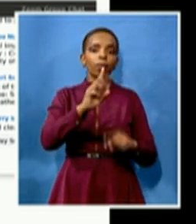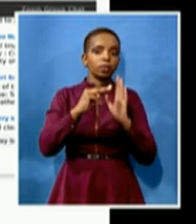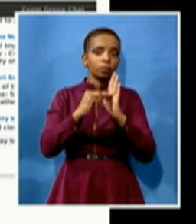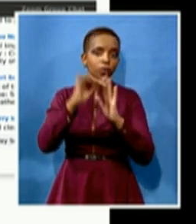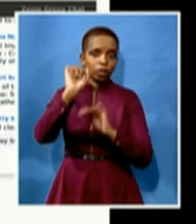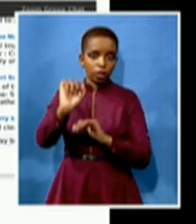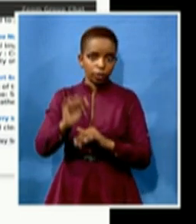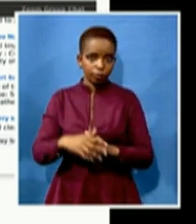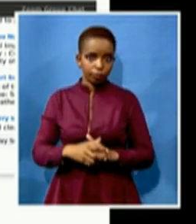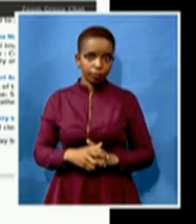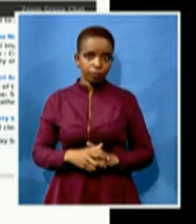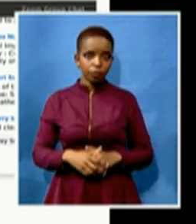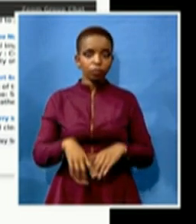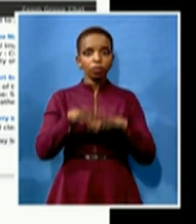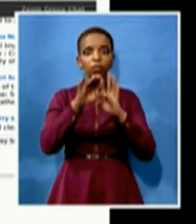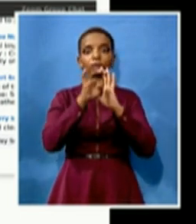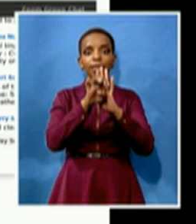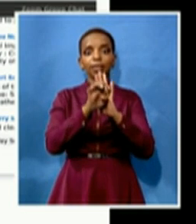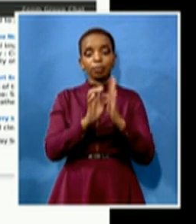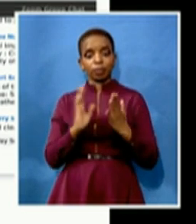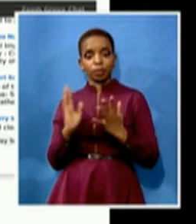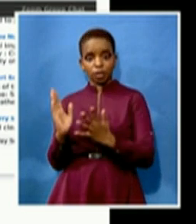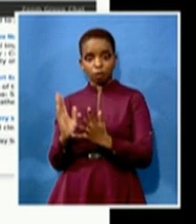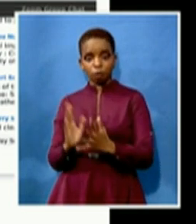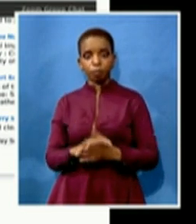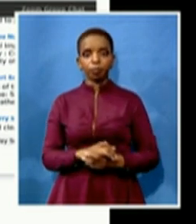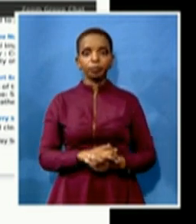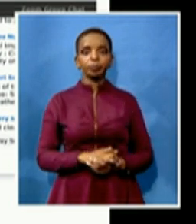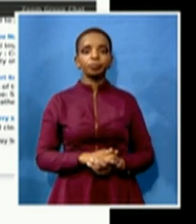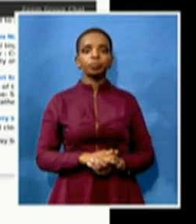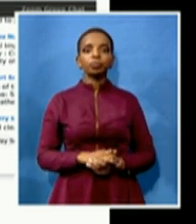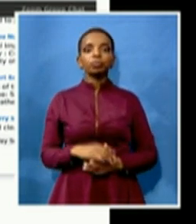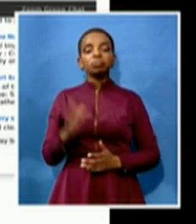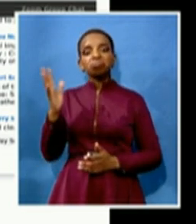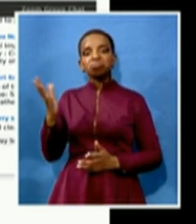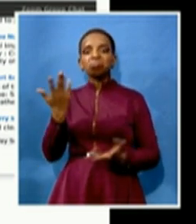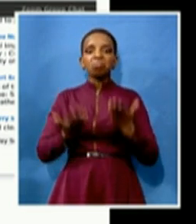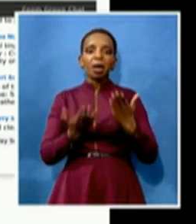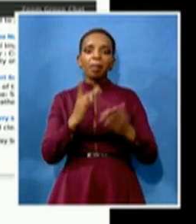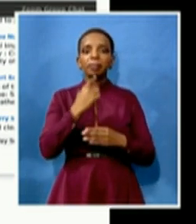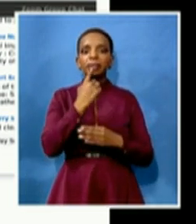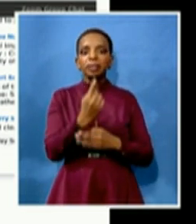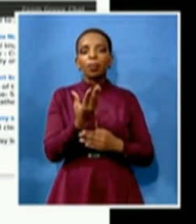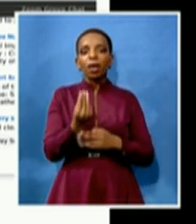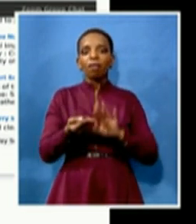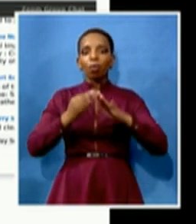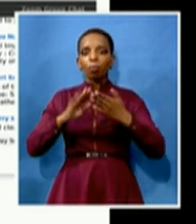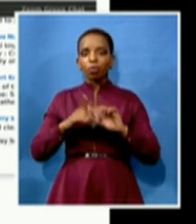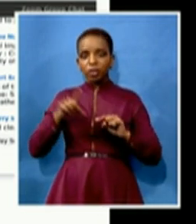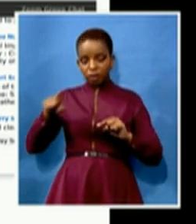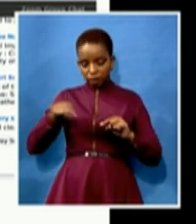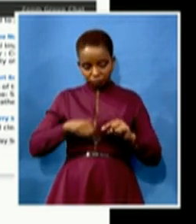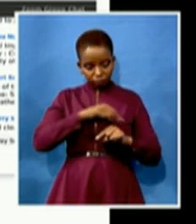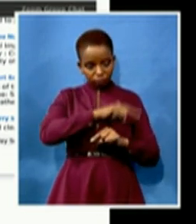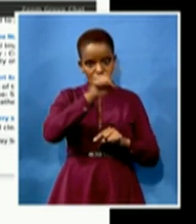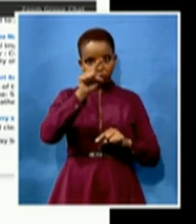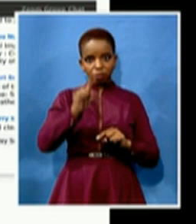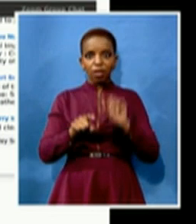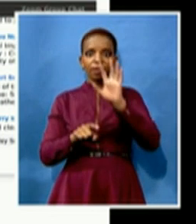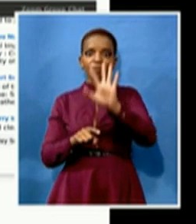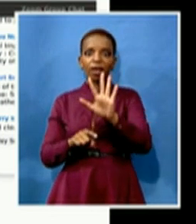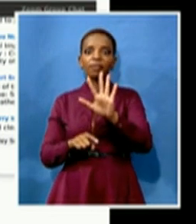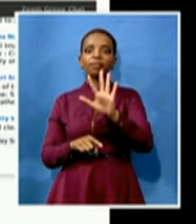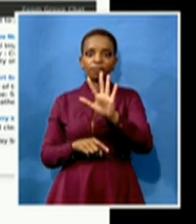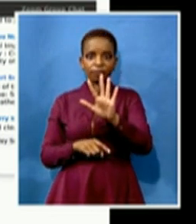Here, as an example, if we only had 5 wards in our system, what we can do is apply an